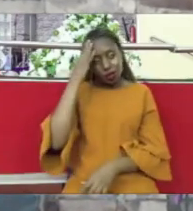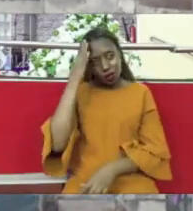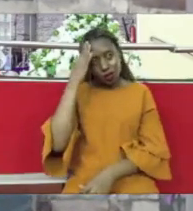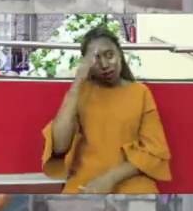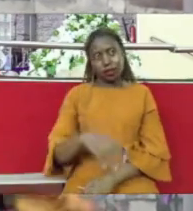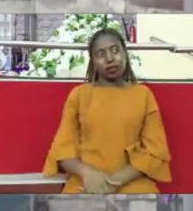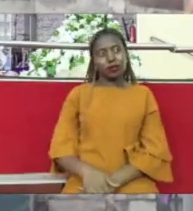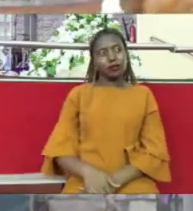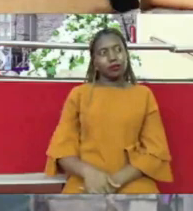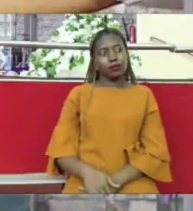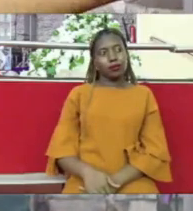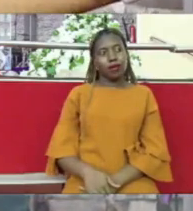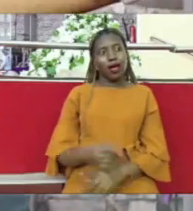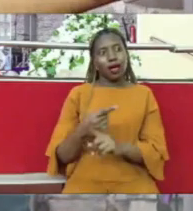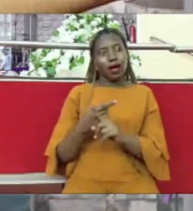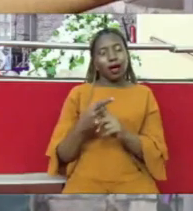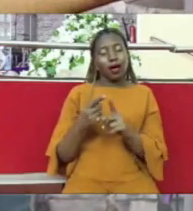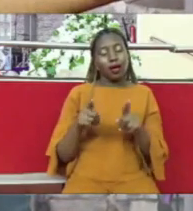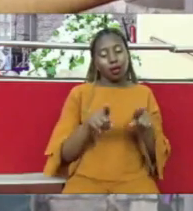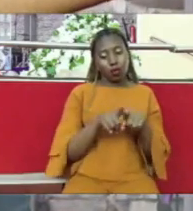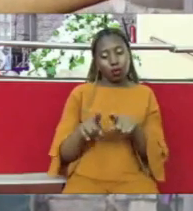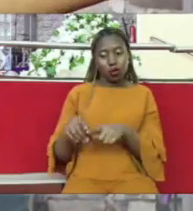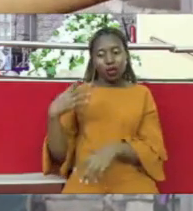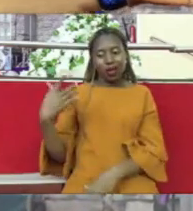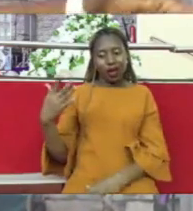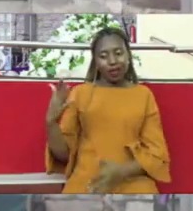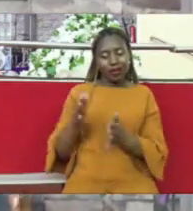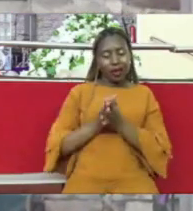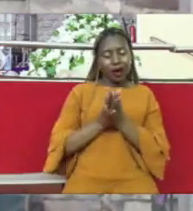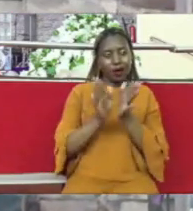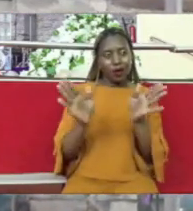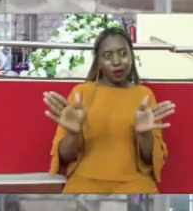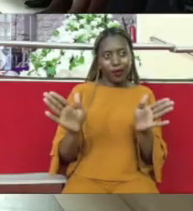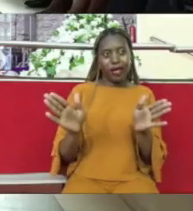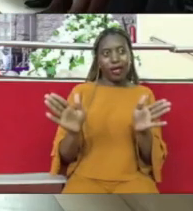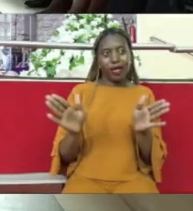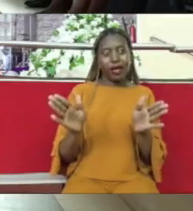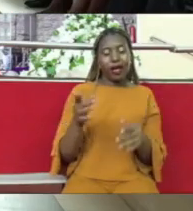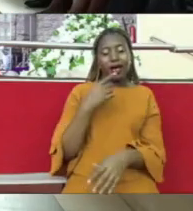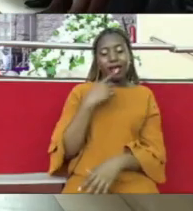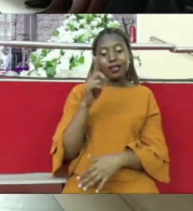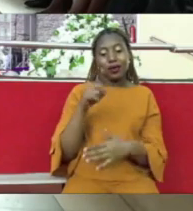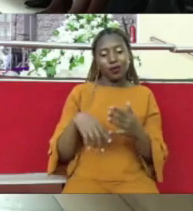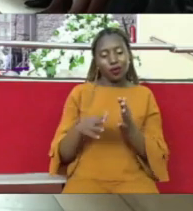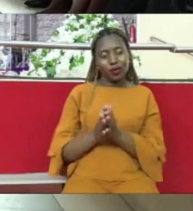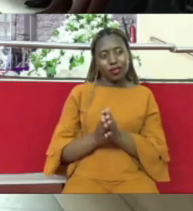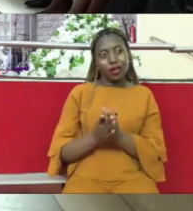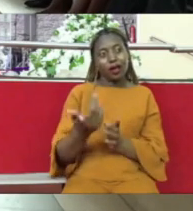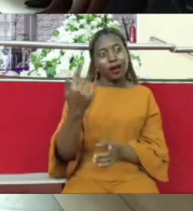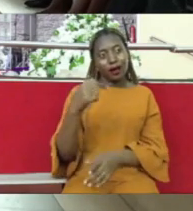najua. But his hands are open wide. Na mikono yake imefunguliwa. And he is saying come. Anasema njoo.